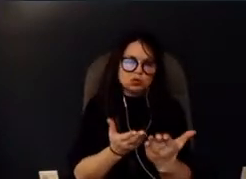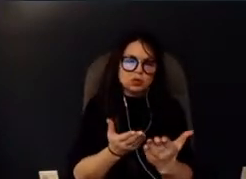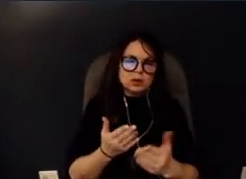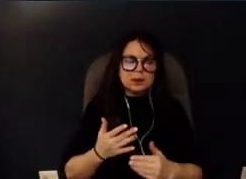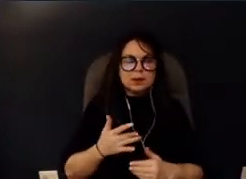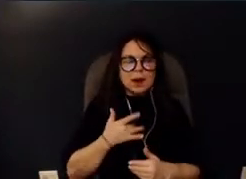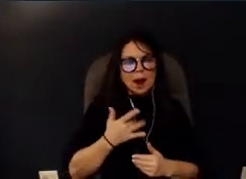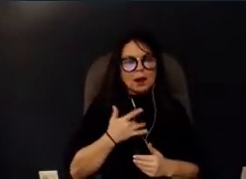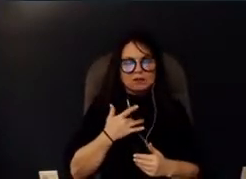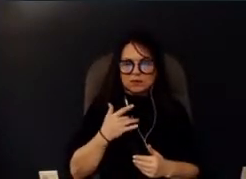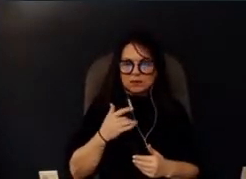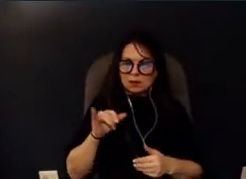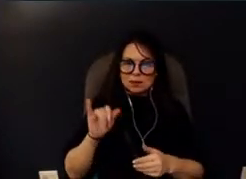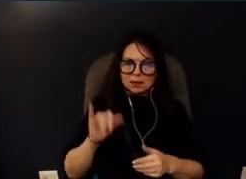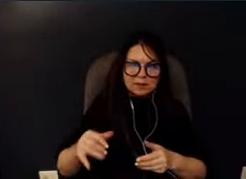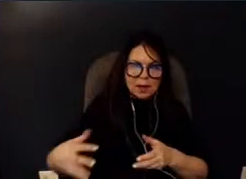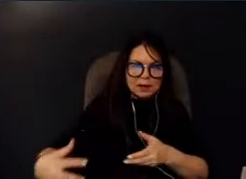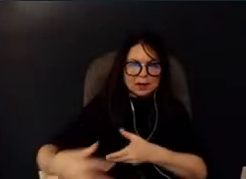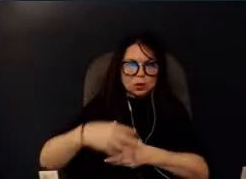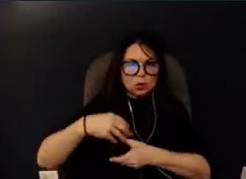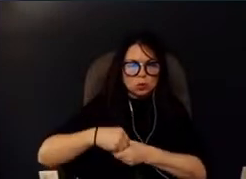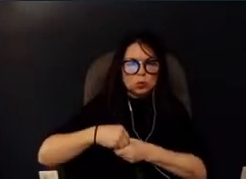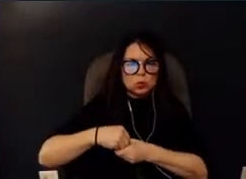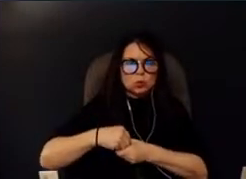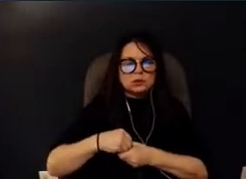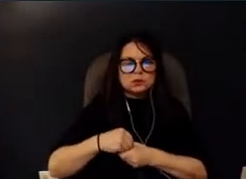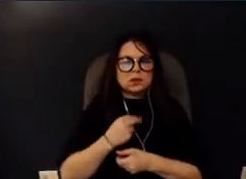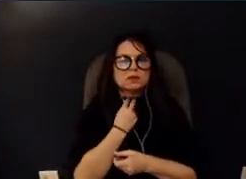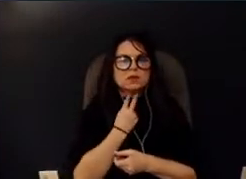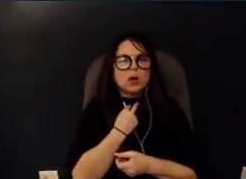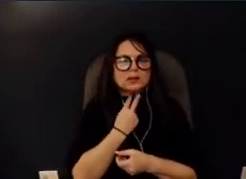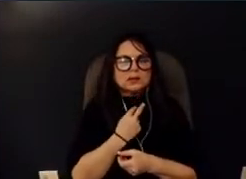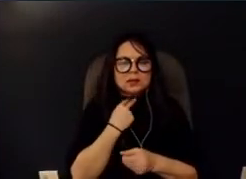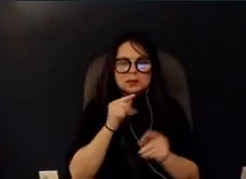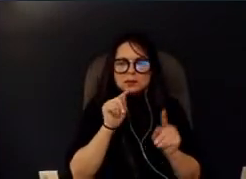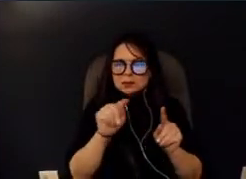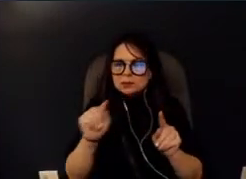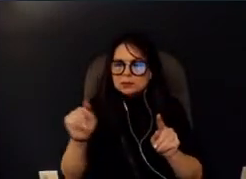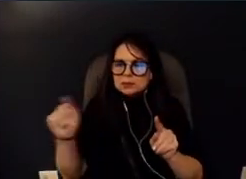voices of many of the individuals, organizations, and groups